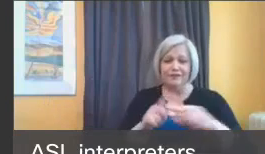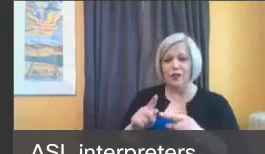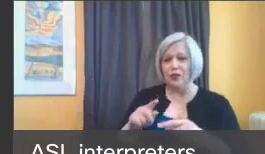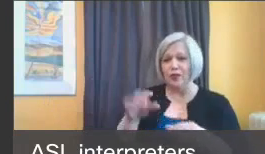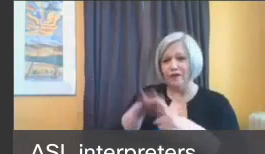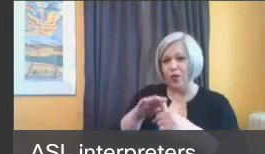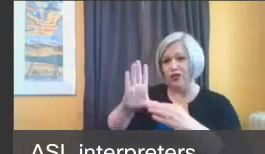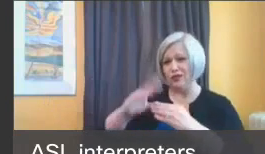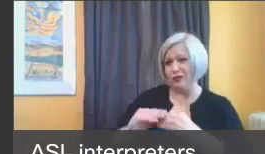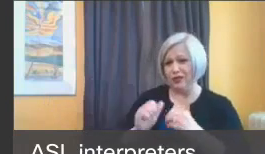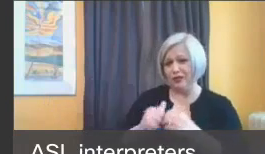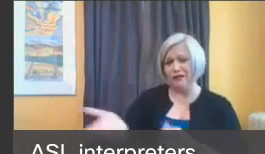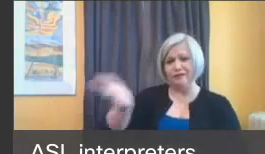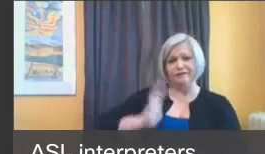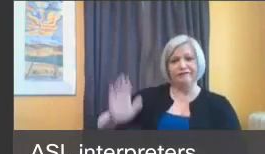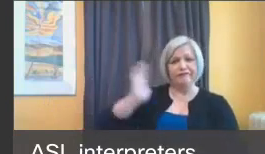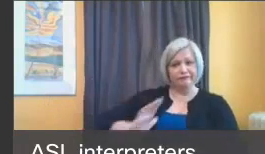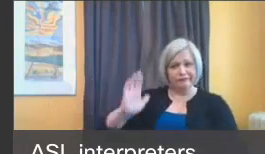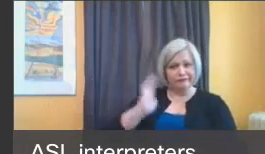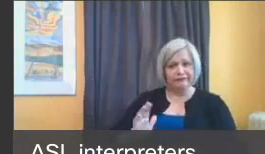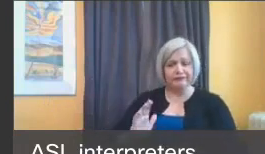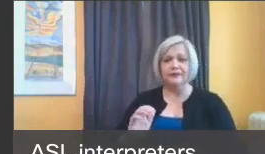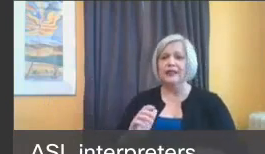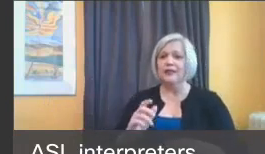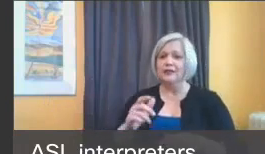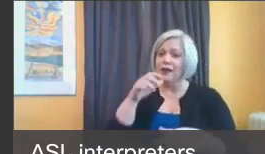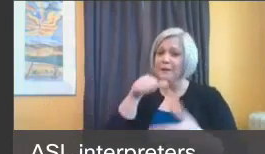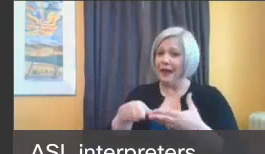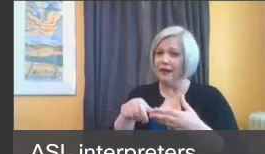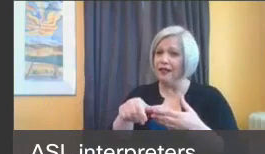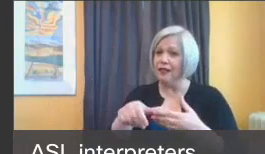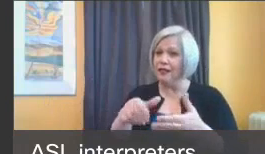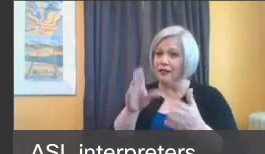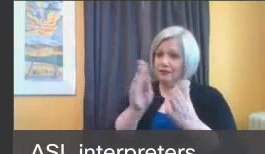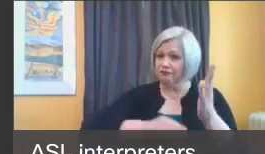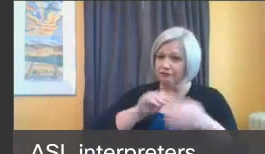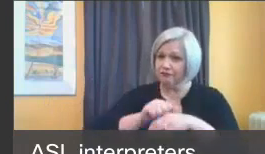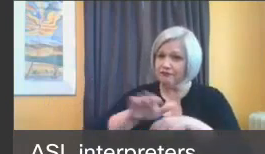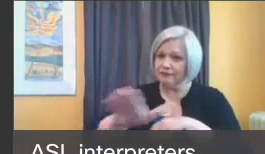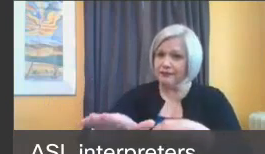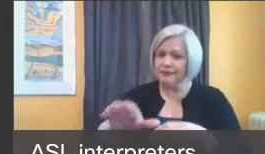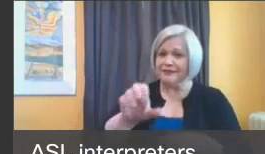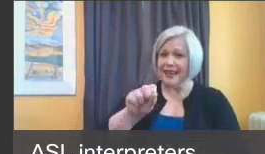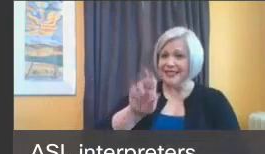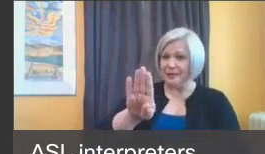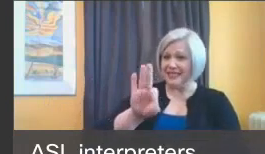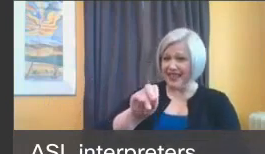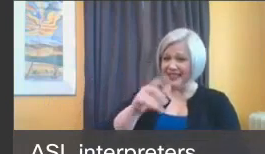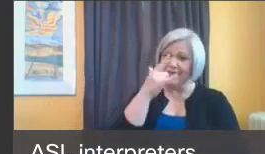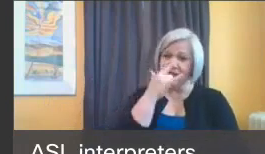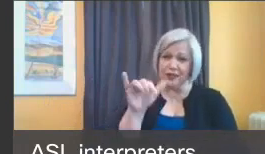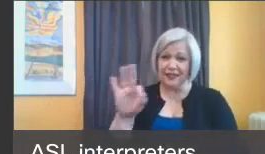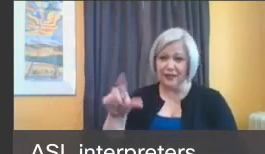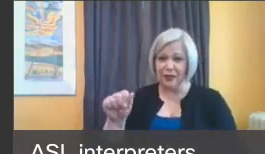By shortening the window in which vote-by-mail requests are valid, for example, SB 90's vote-by-mail requirement bears a remarkable resemblance to